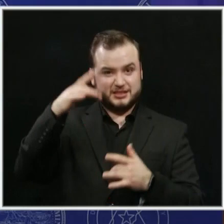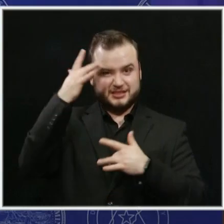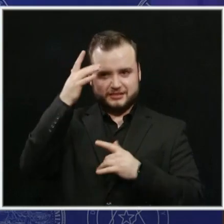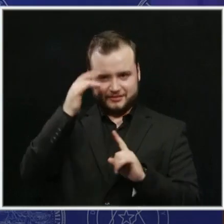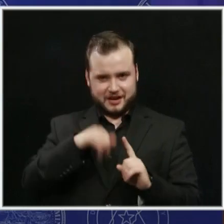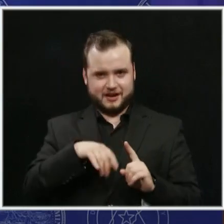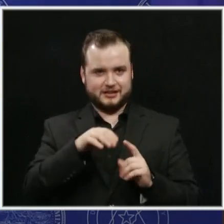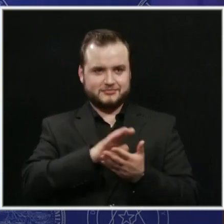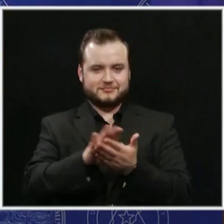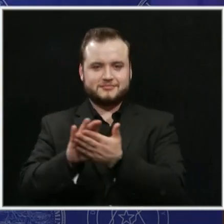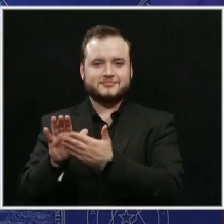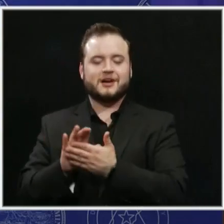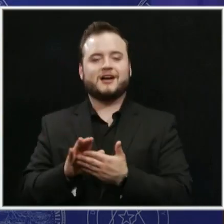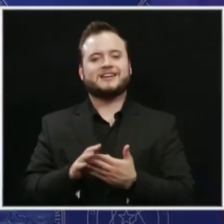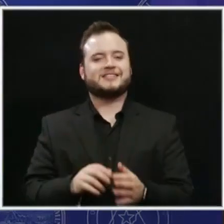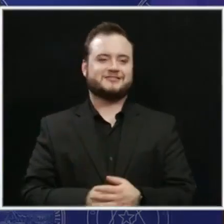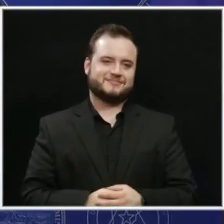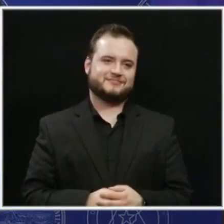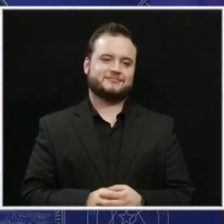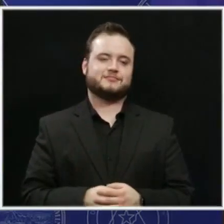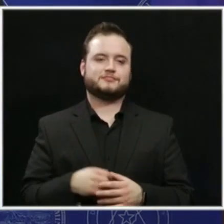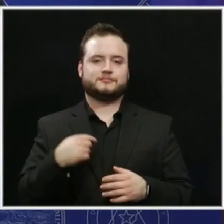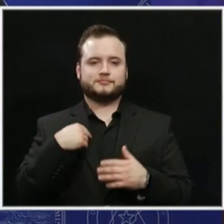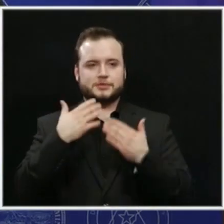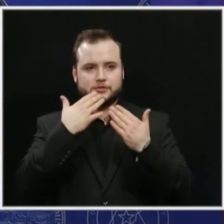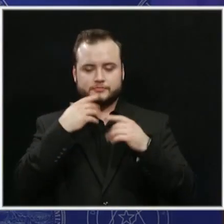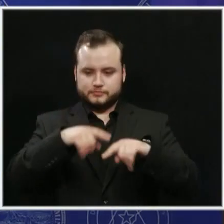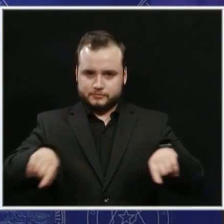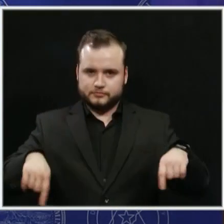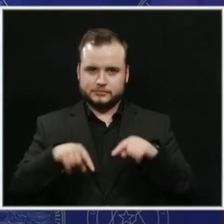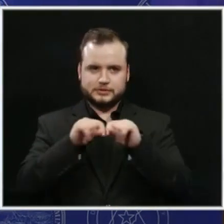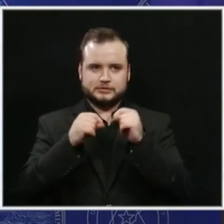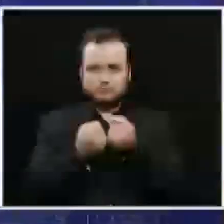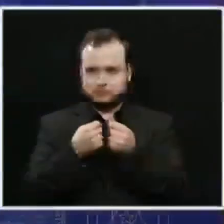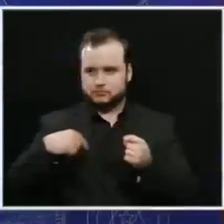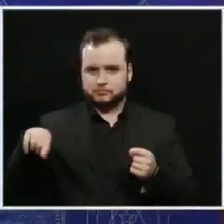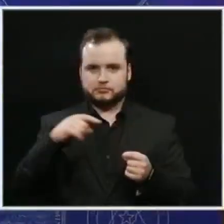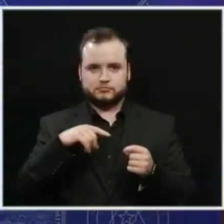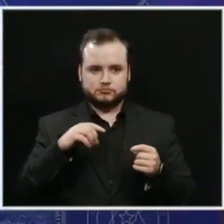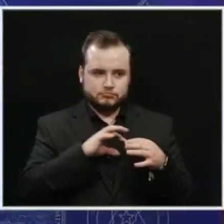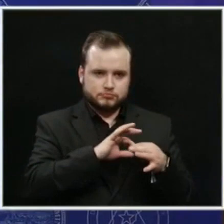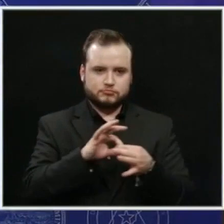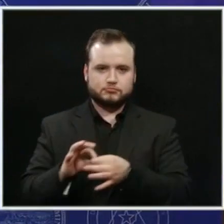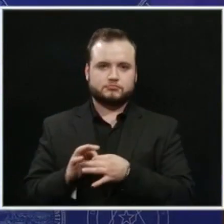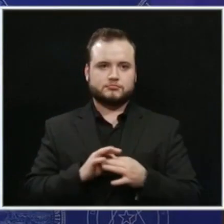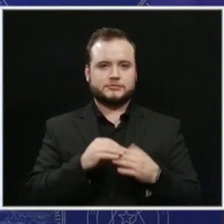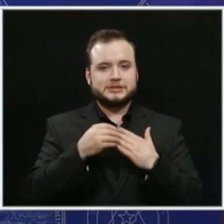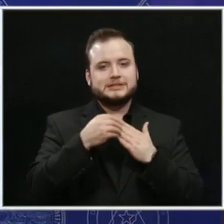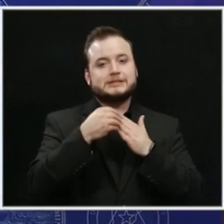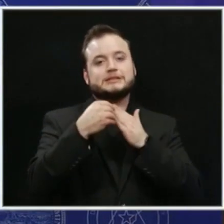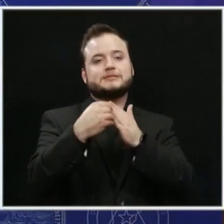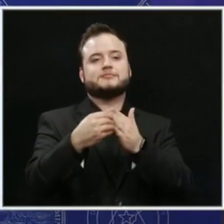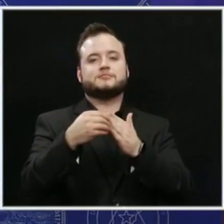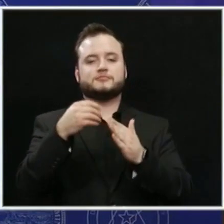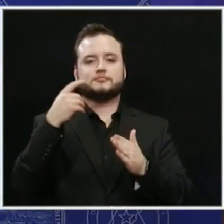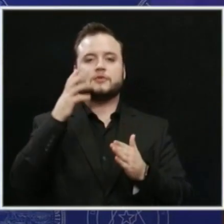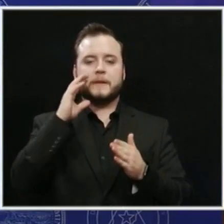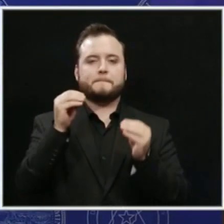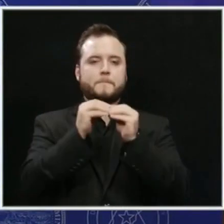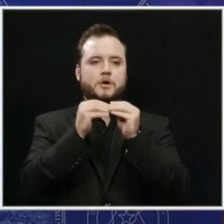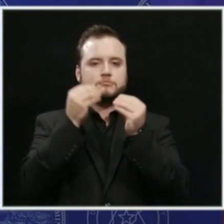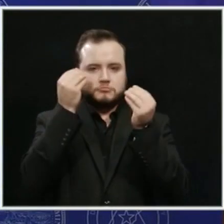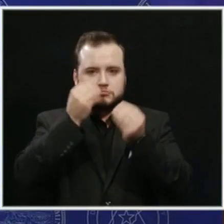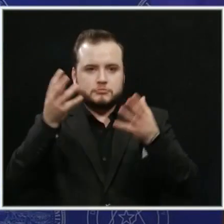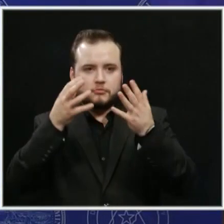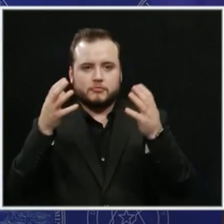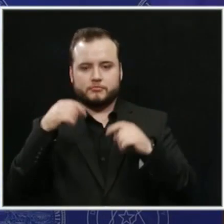possible. The team here will try and lead into this issue because it'll probably be developing over the weekend with the Worthington